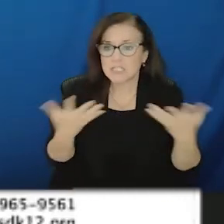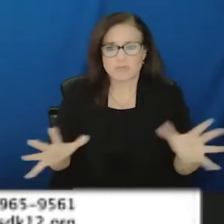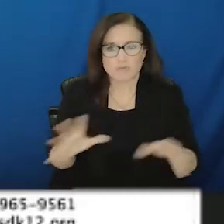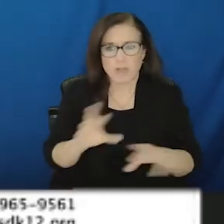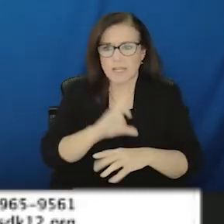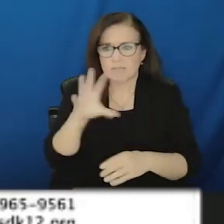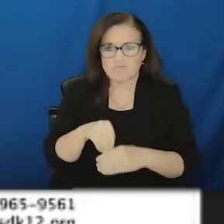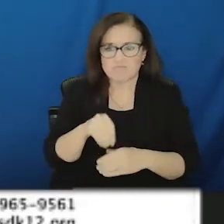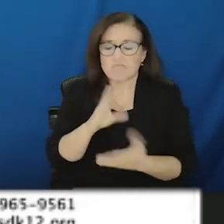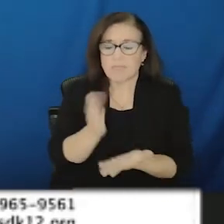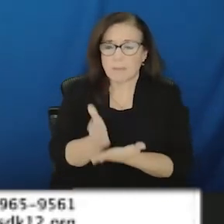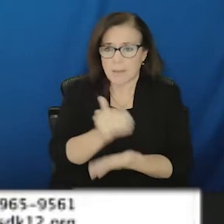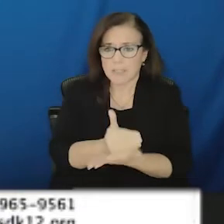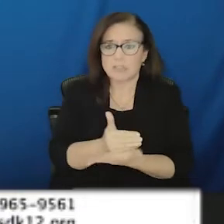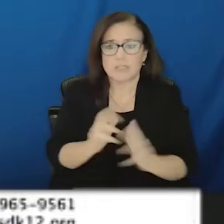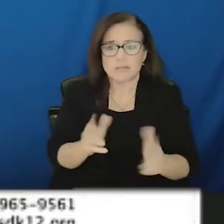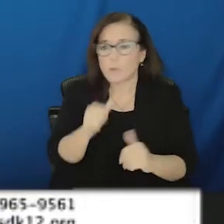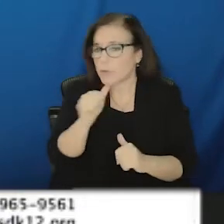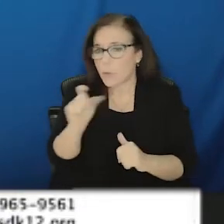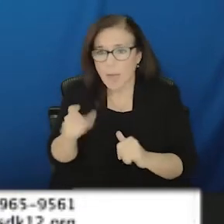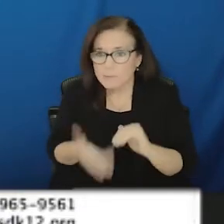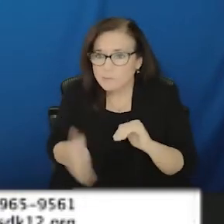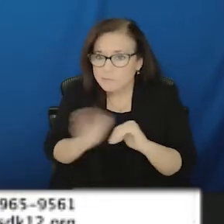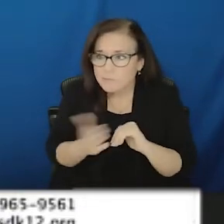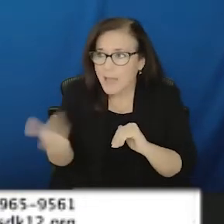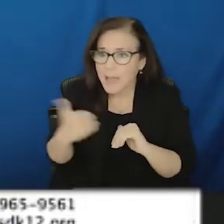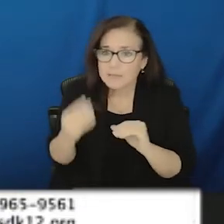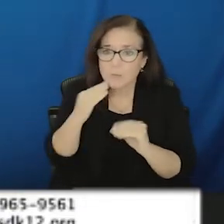so it is not increasing the budget at all.